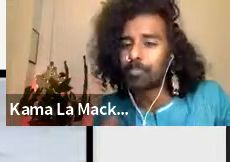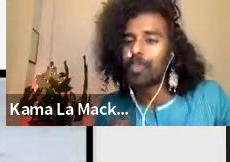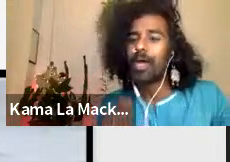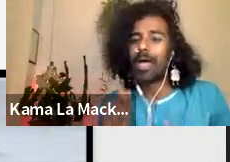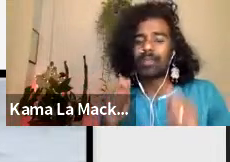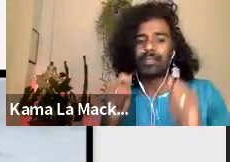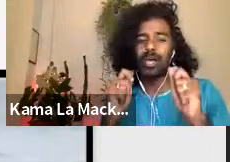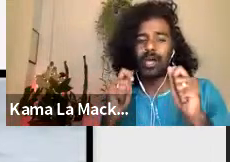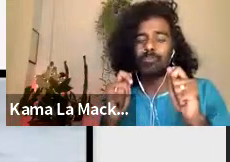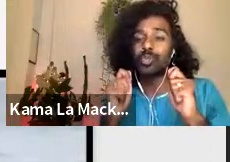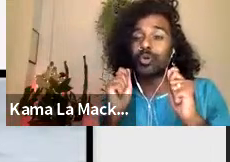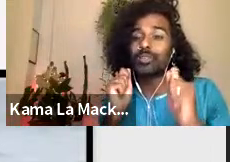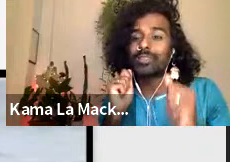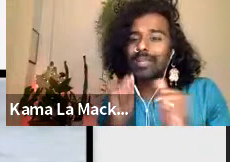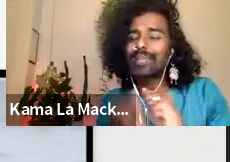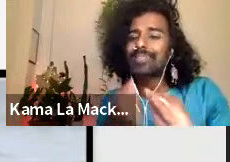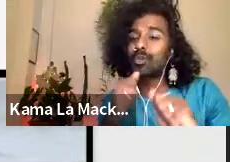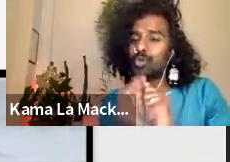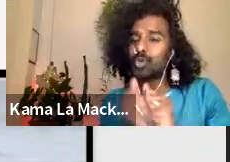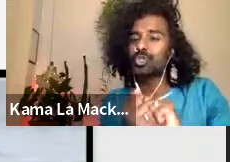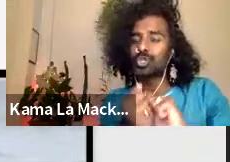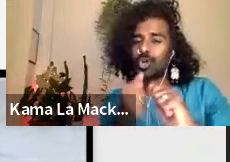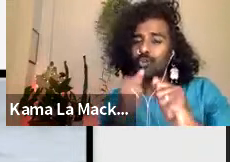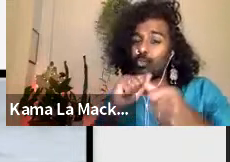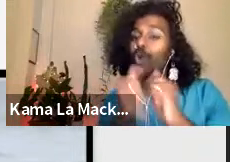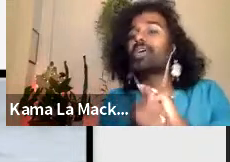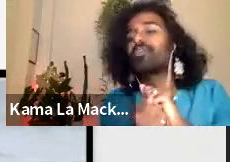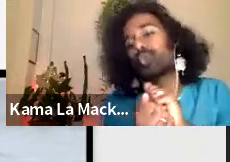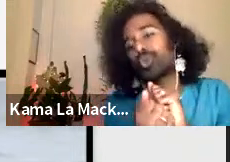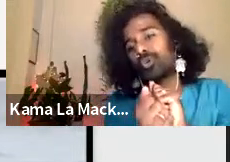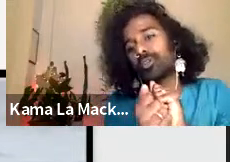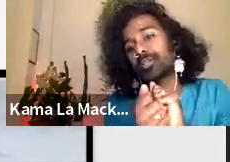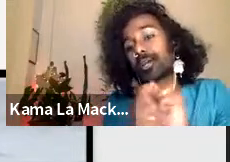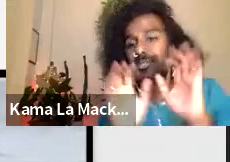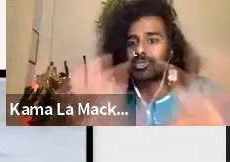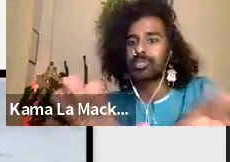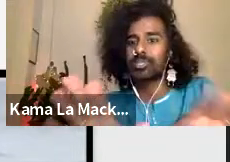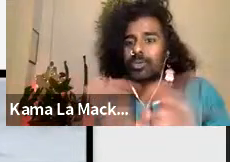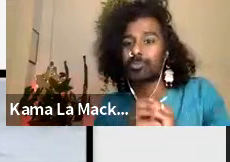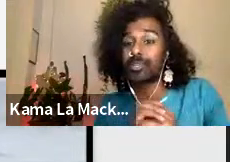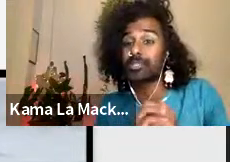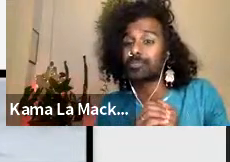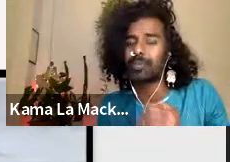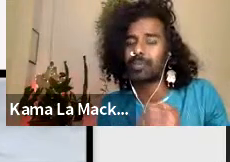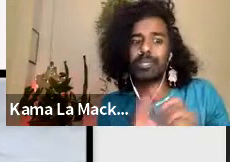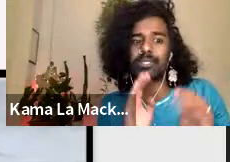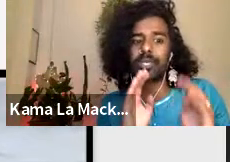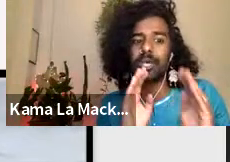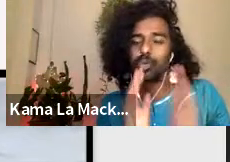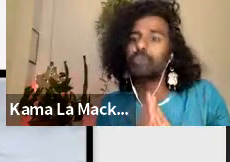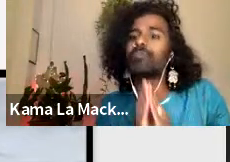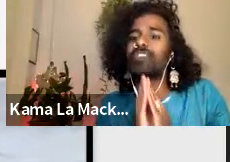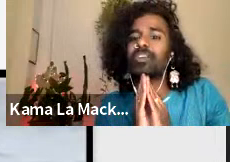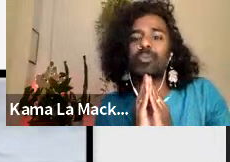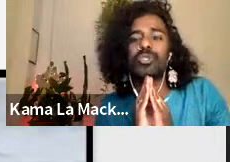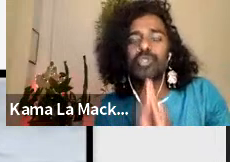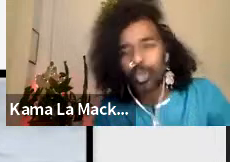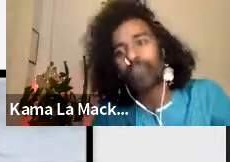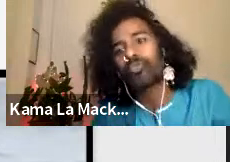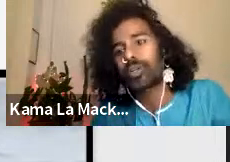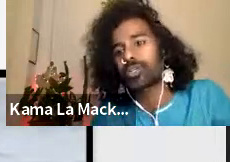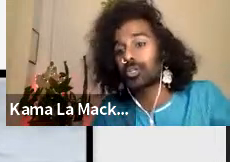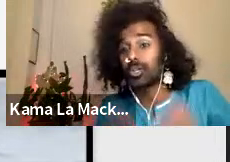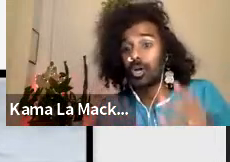scream. And so that entire notion of working for colonial silences, that's why I'm spending some time on this. Nobeze Philip was